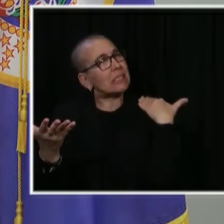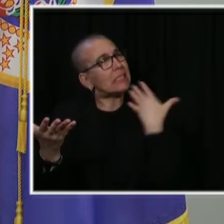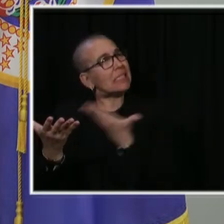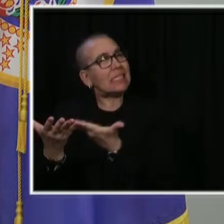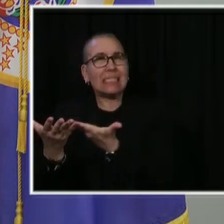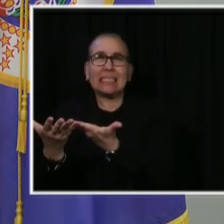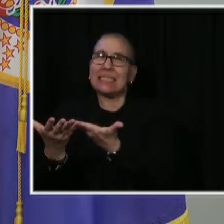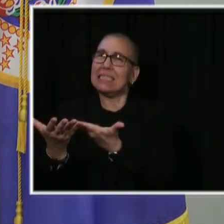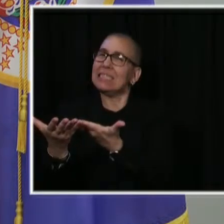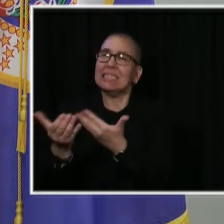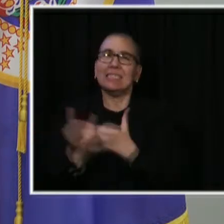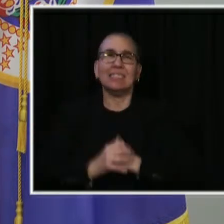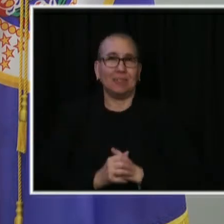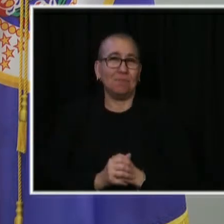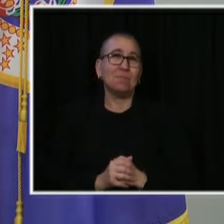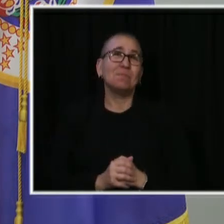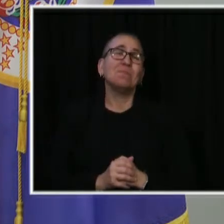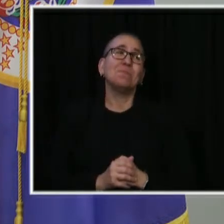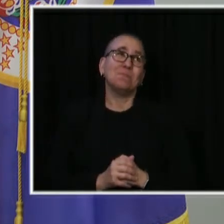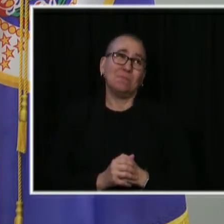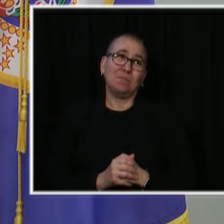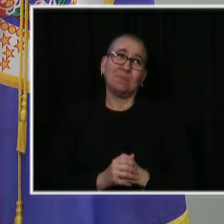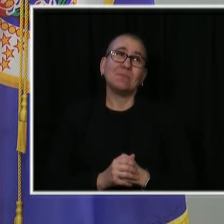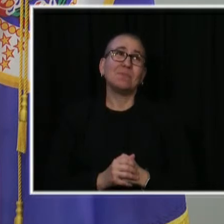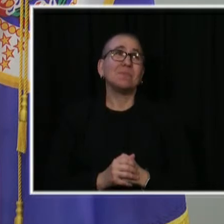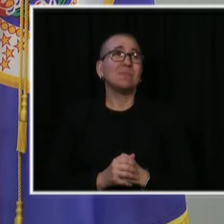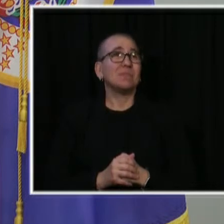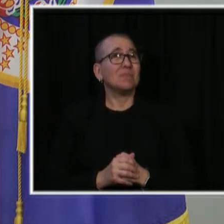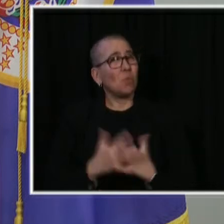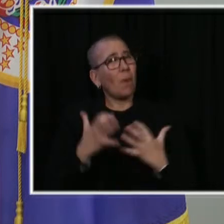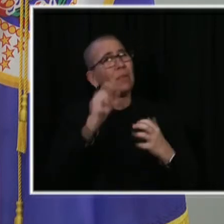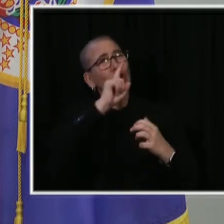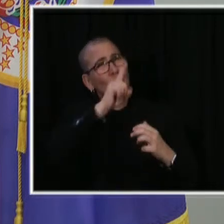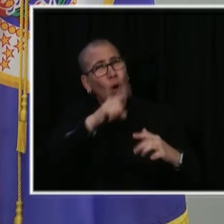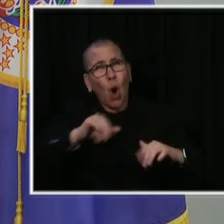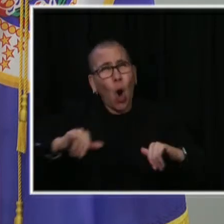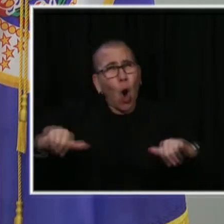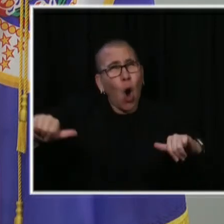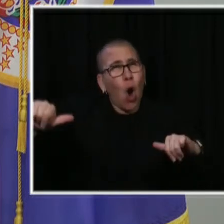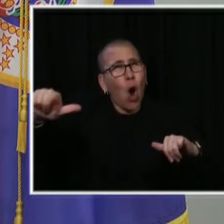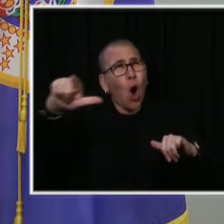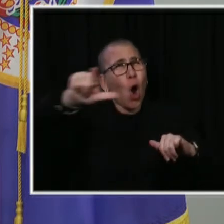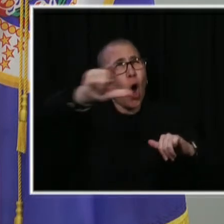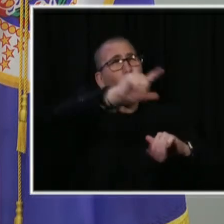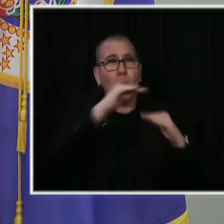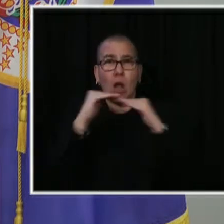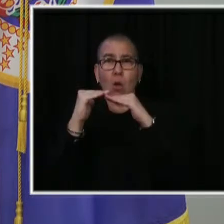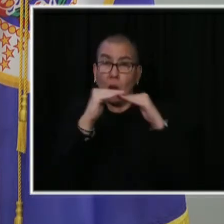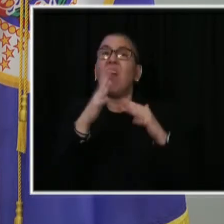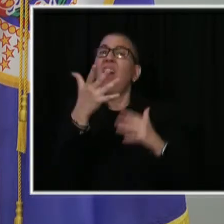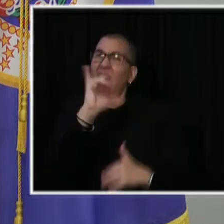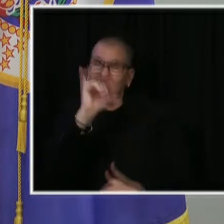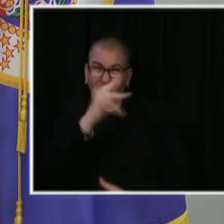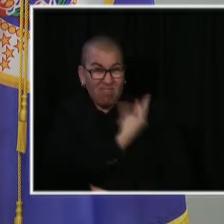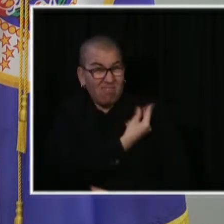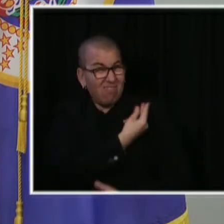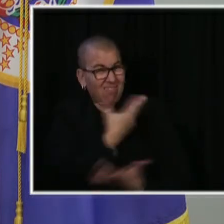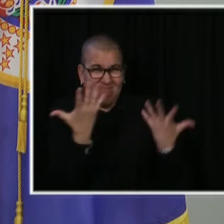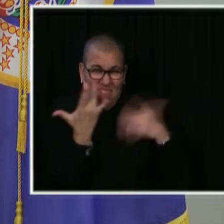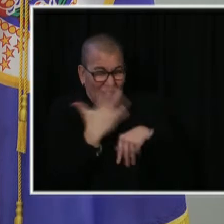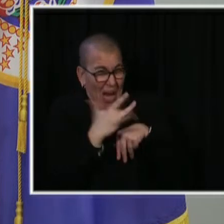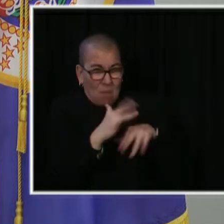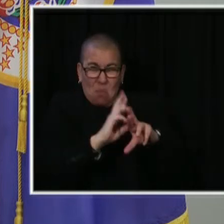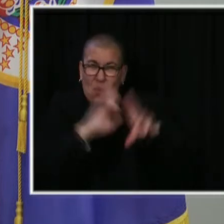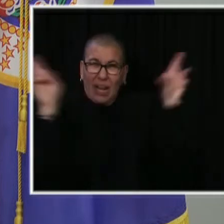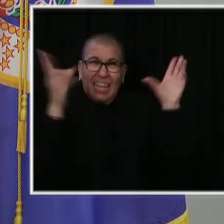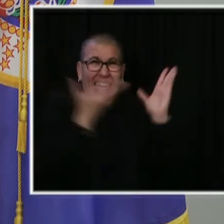make vaccines more convenient and equitable and accessible, and to give people the information they want and need to make the choice